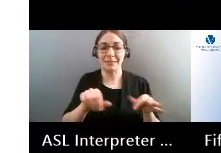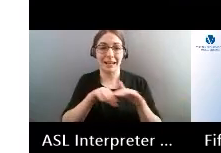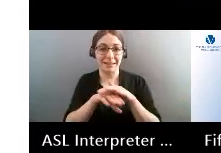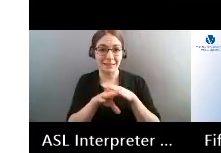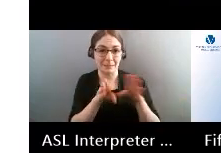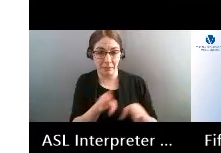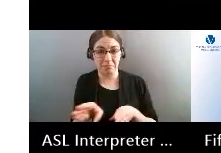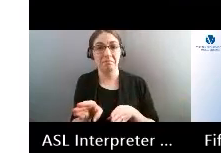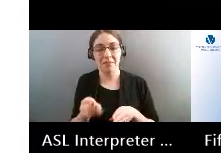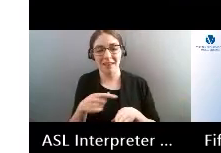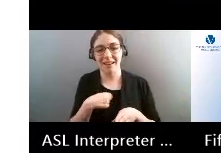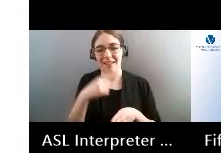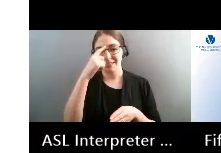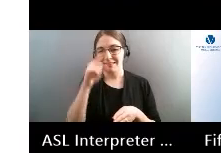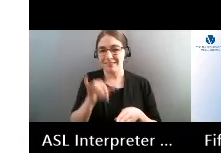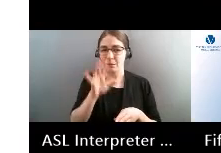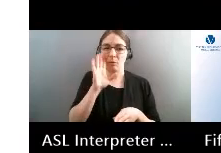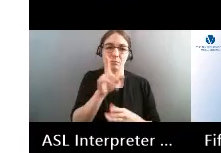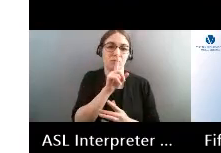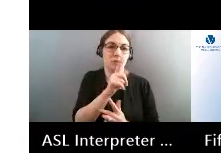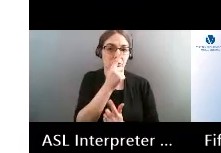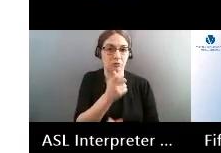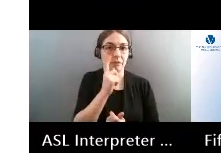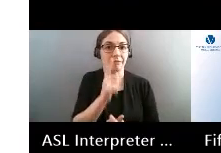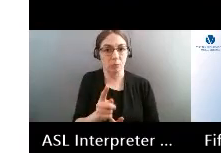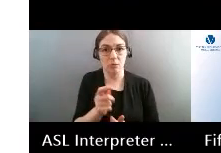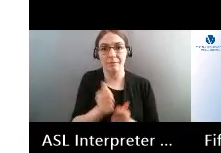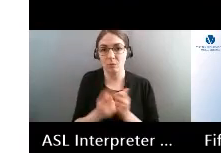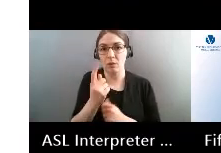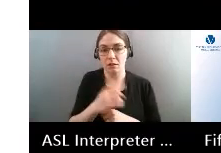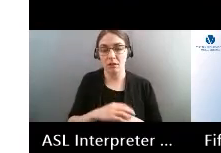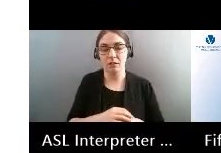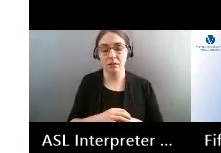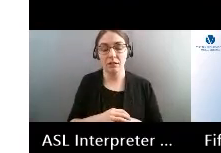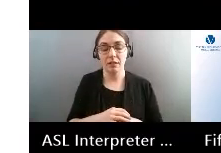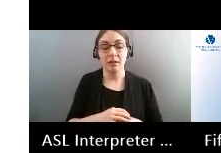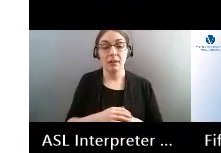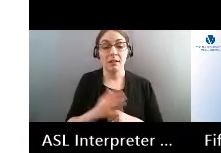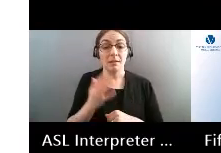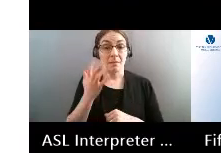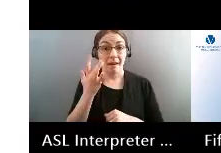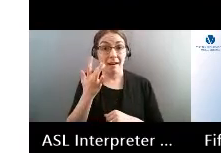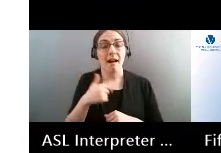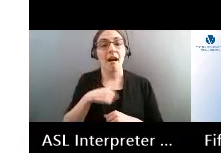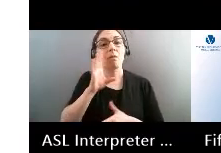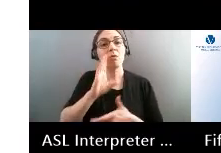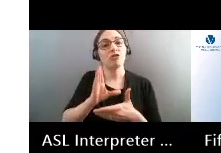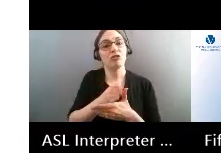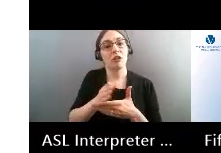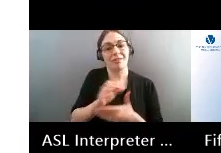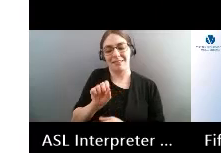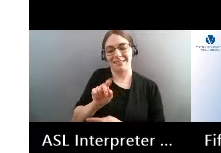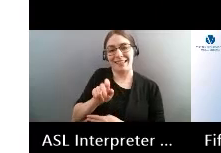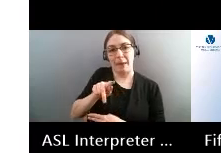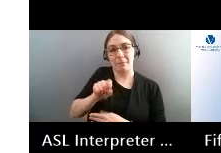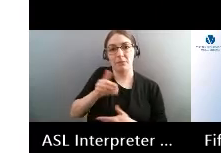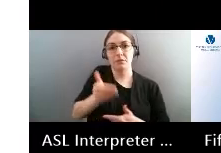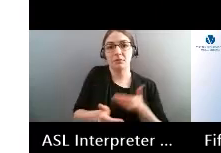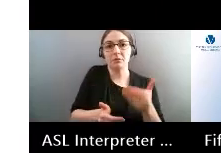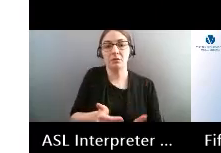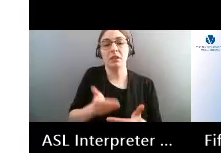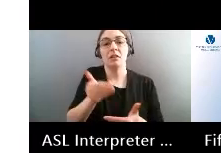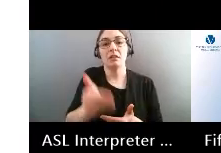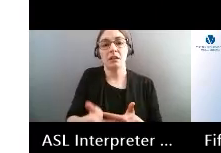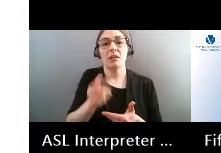very interesting for everyone because I will be sharing the steps that the Department of Medical Assistance